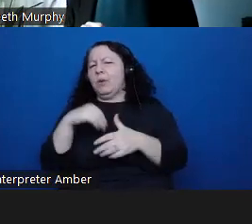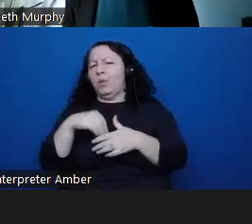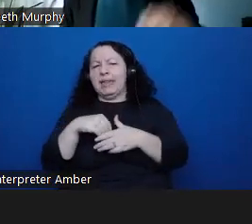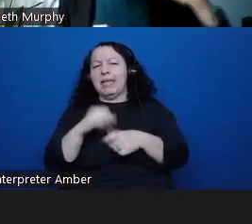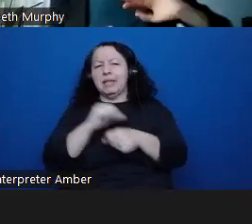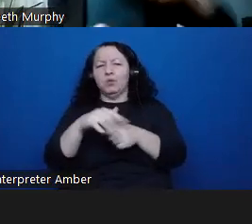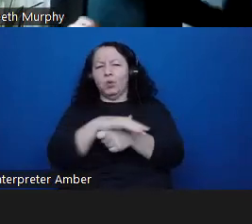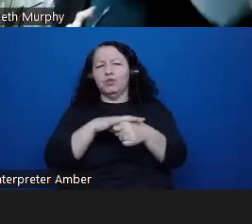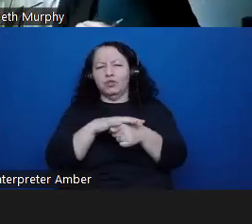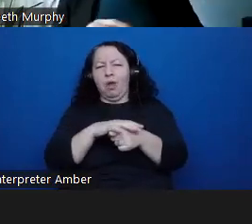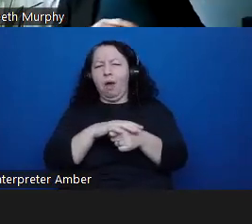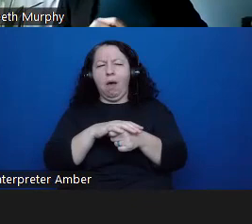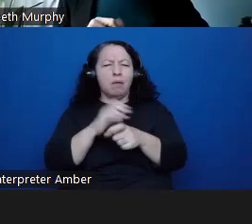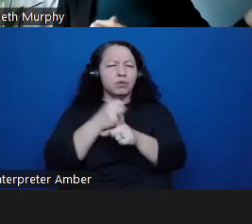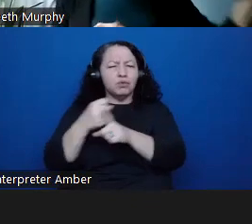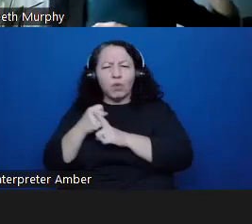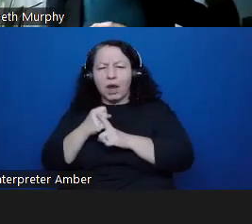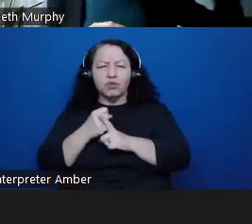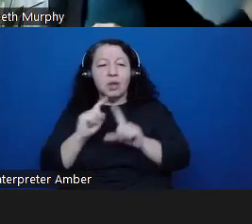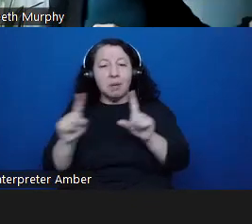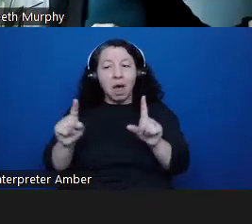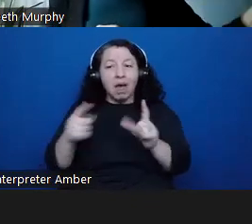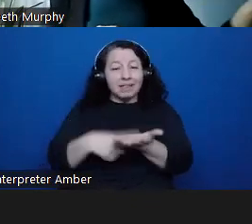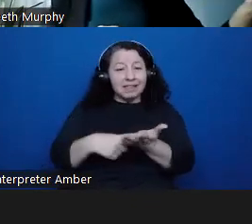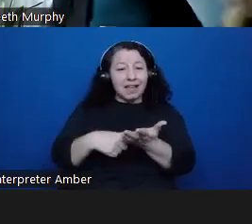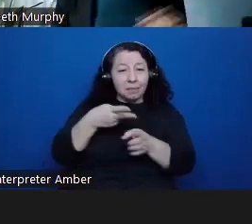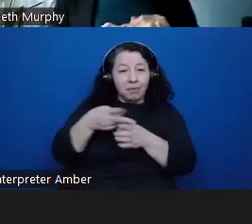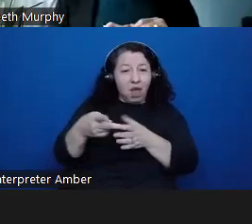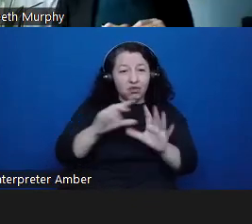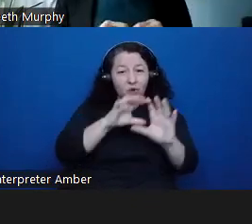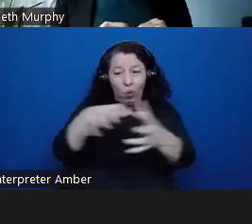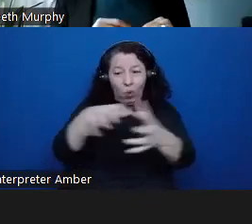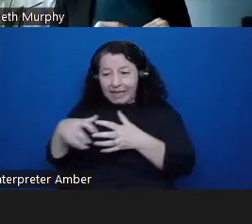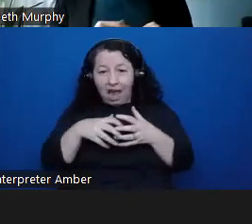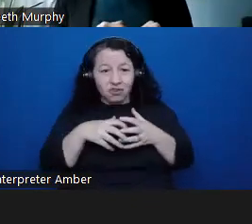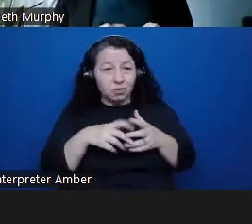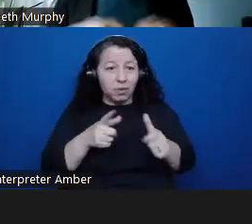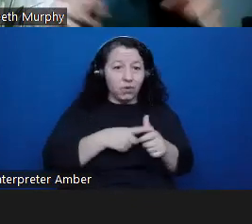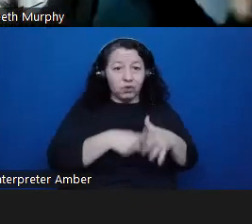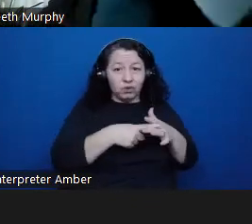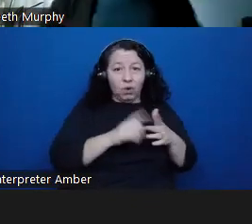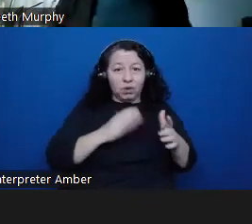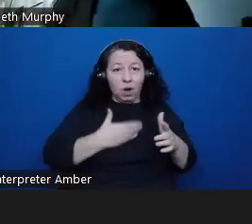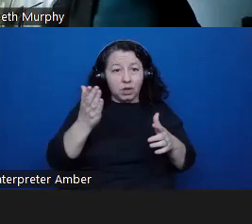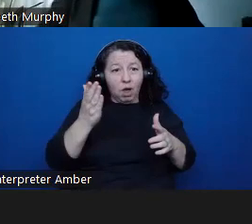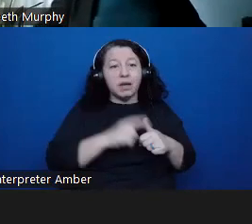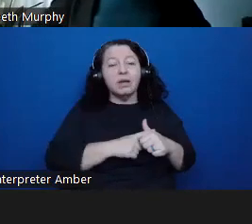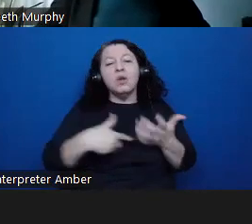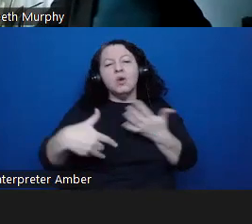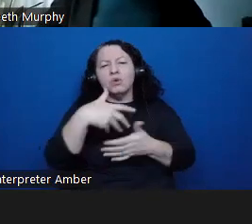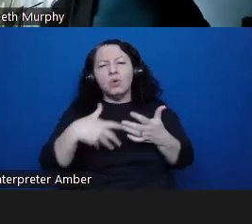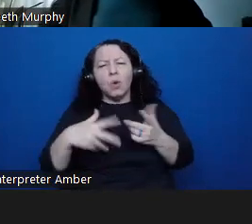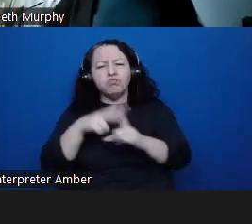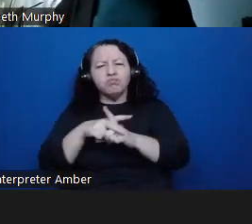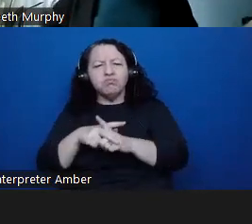as we saw in discussing professional associations at the start of the talk, social relations might extend well beyond the workshop